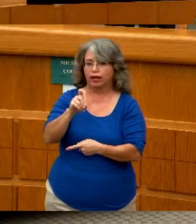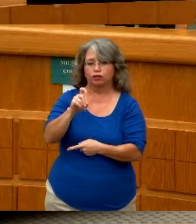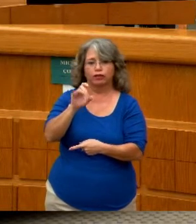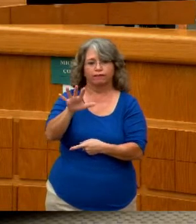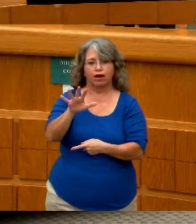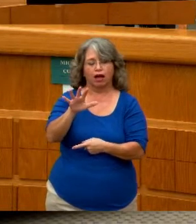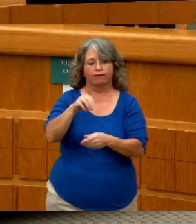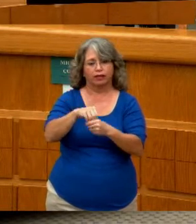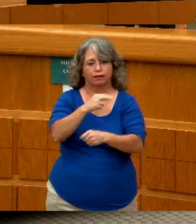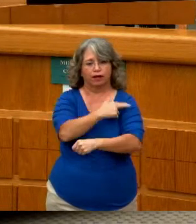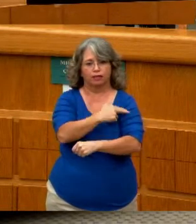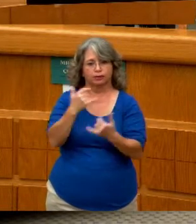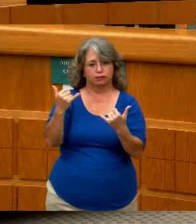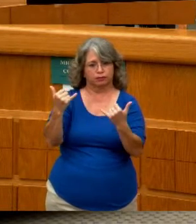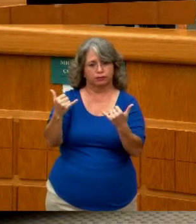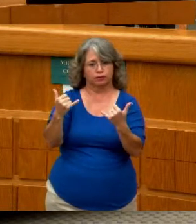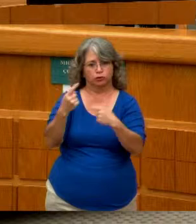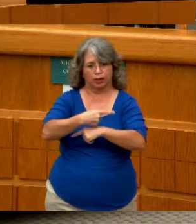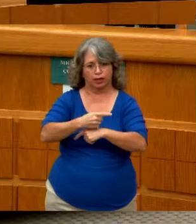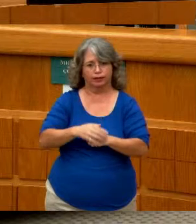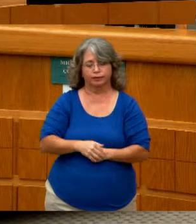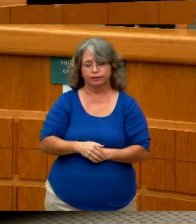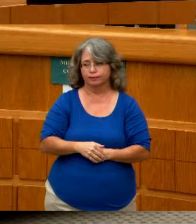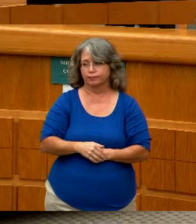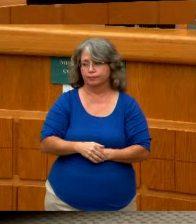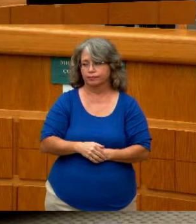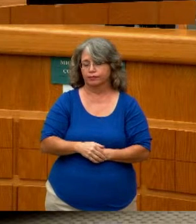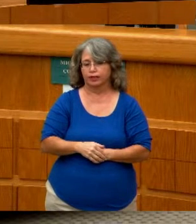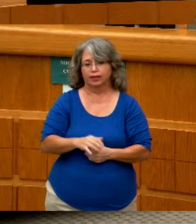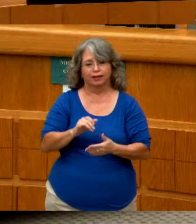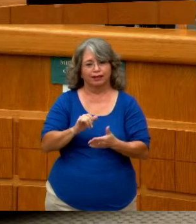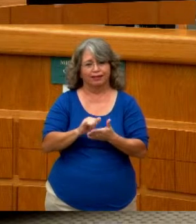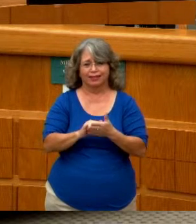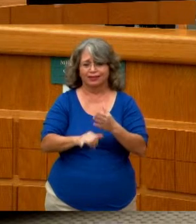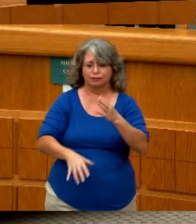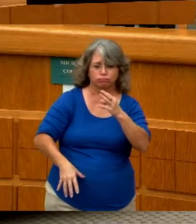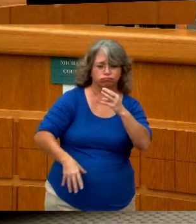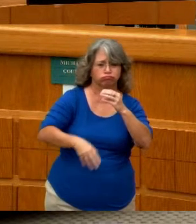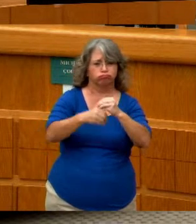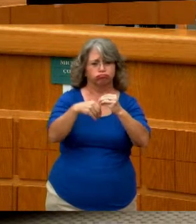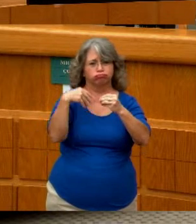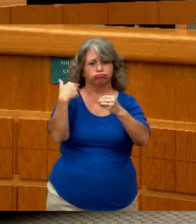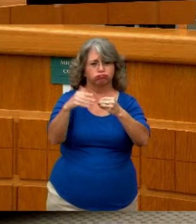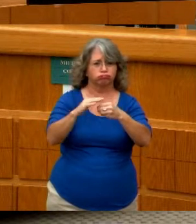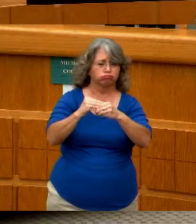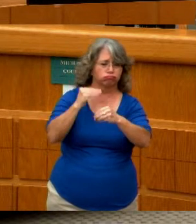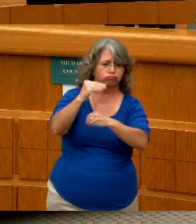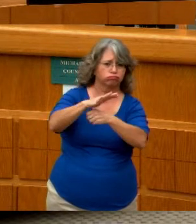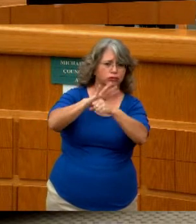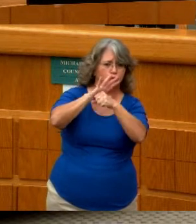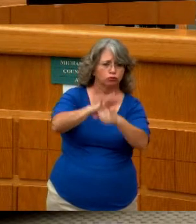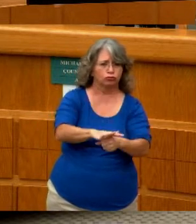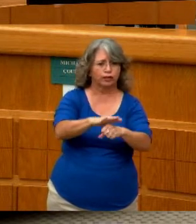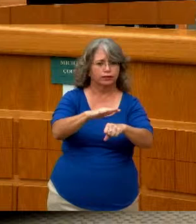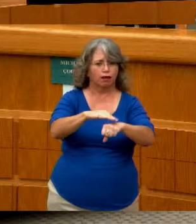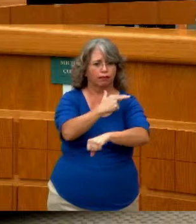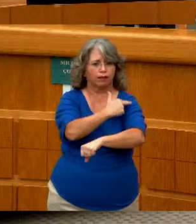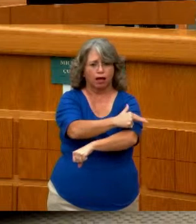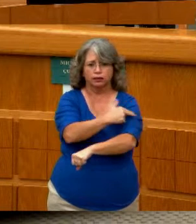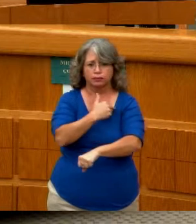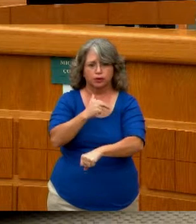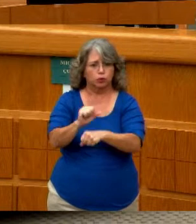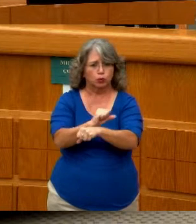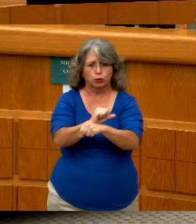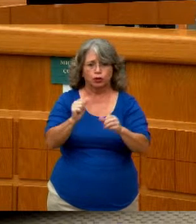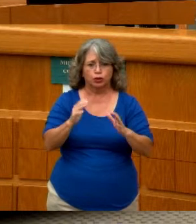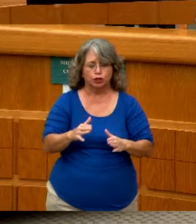County. We're at a total of 105 hospitalized today. This is an additional strain to the